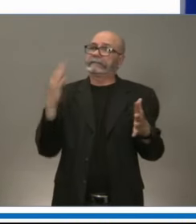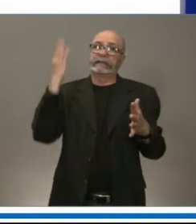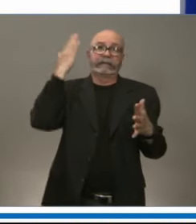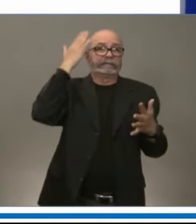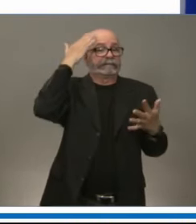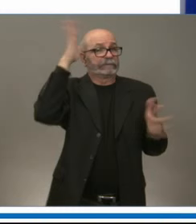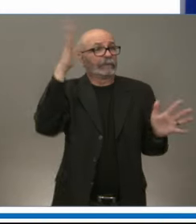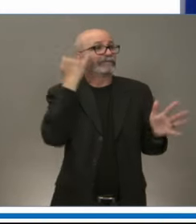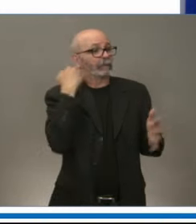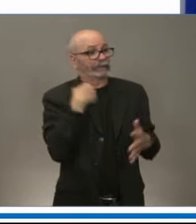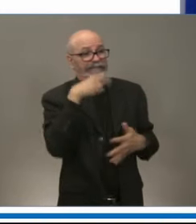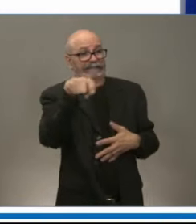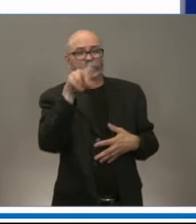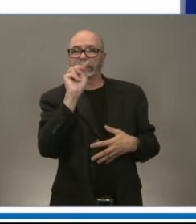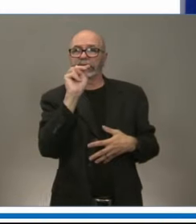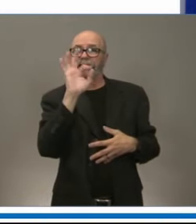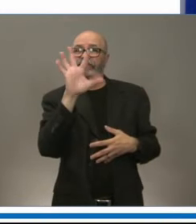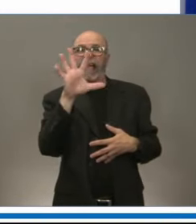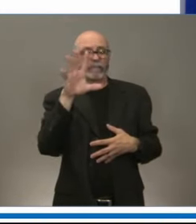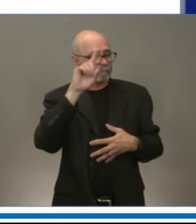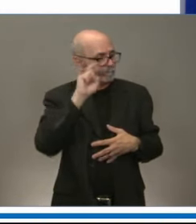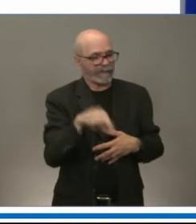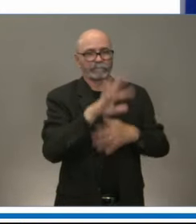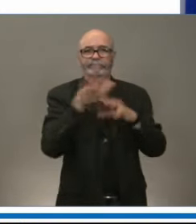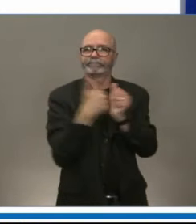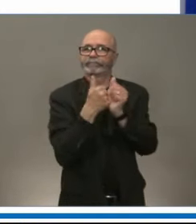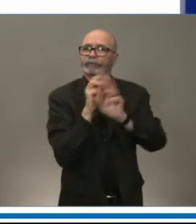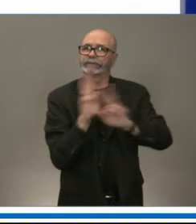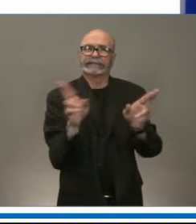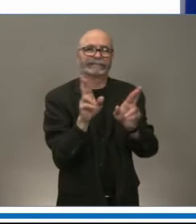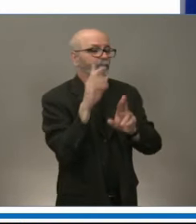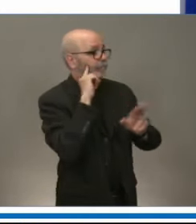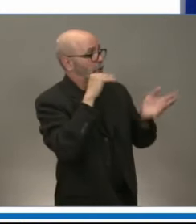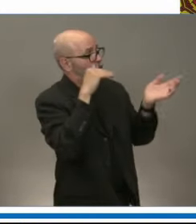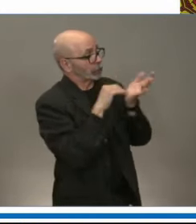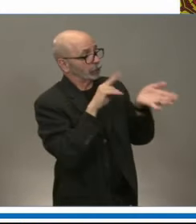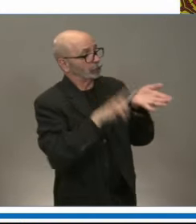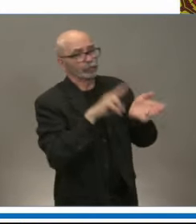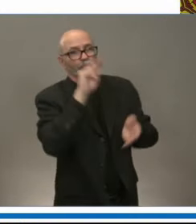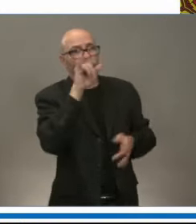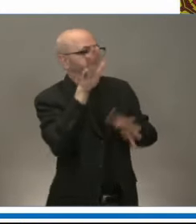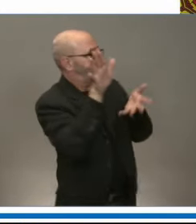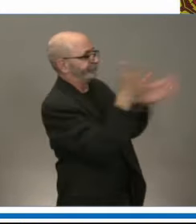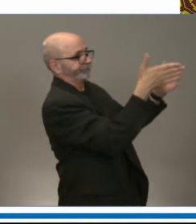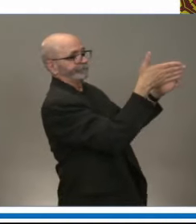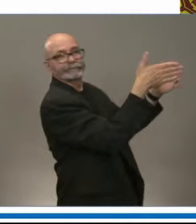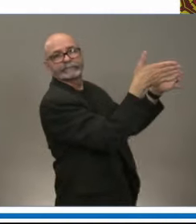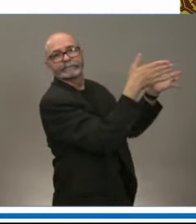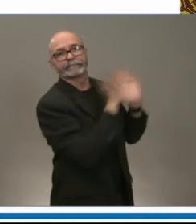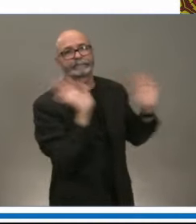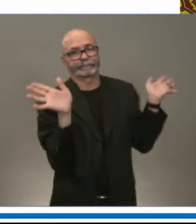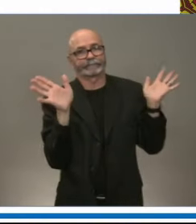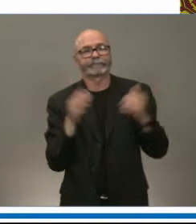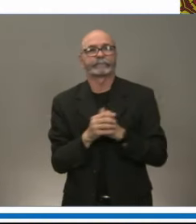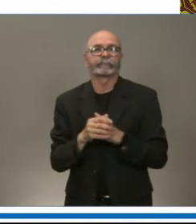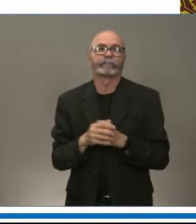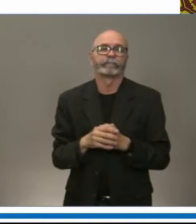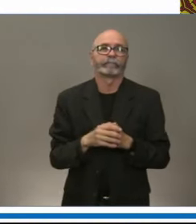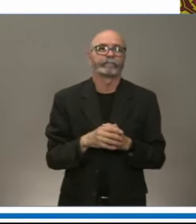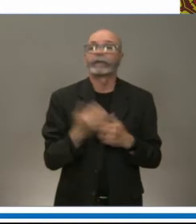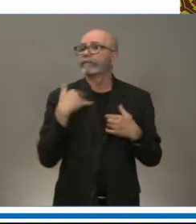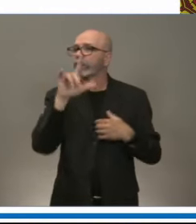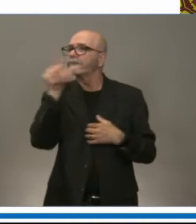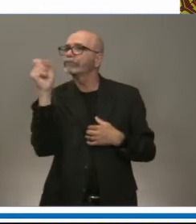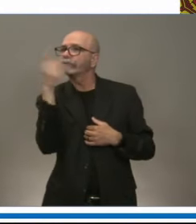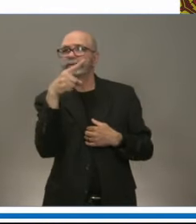And we want to make sure that we have them for our healthcare providers. Natasha, do you have a follow-up? I do. For Dr.